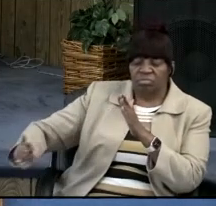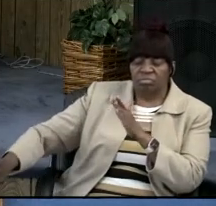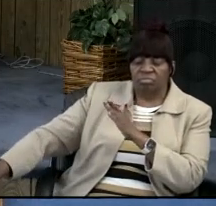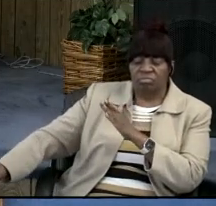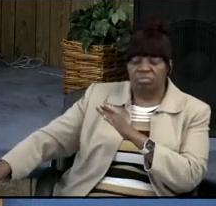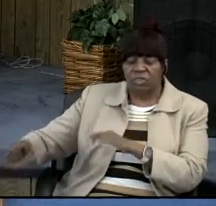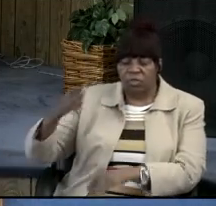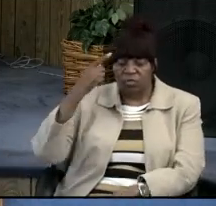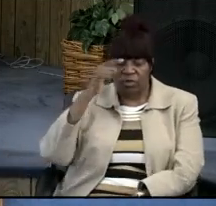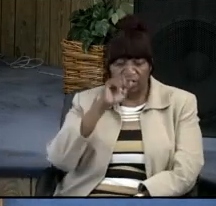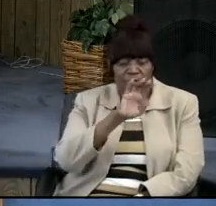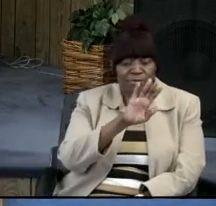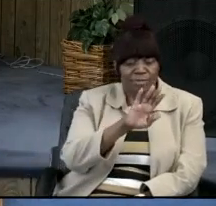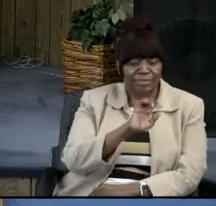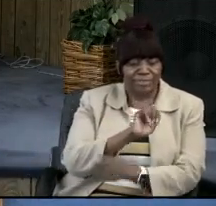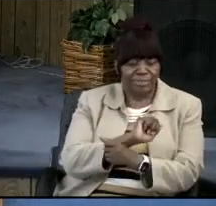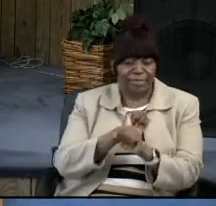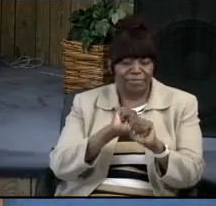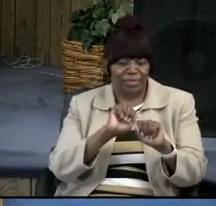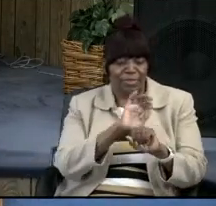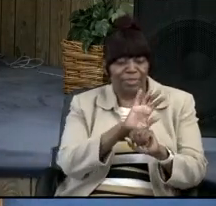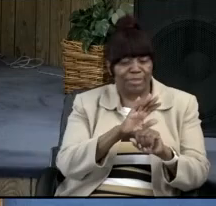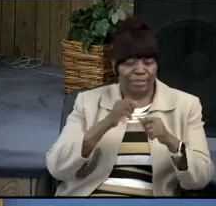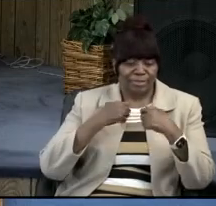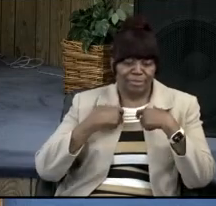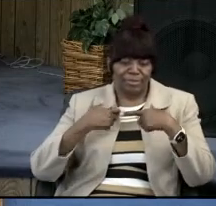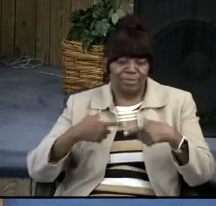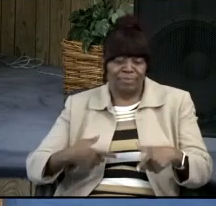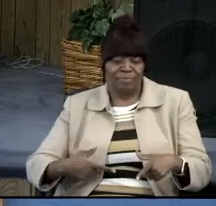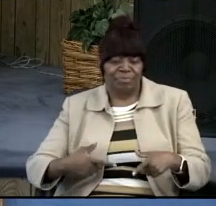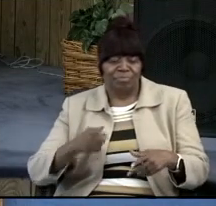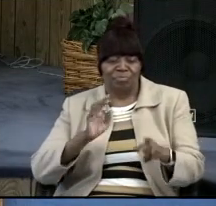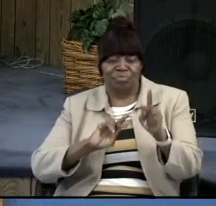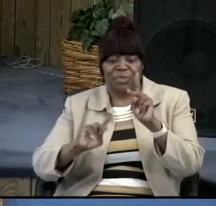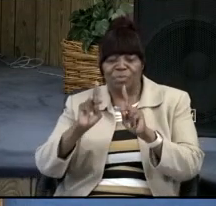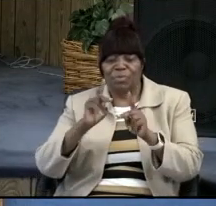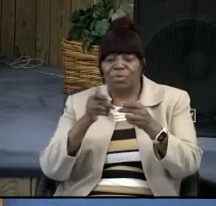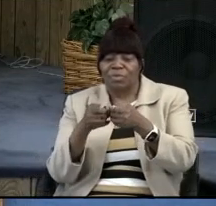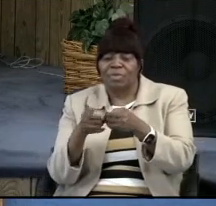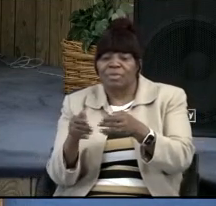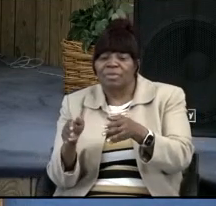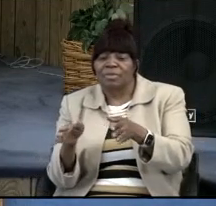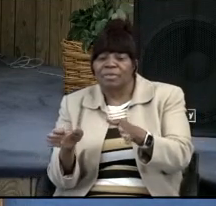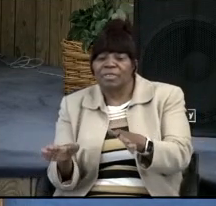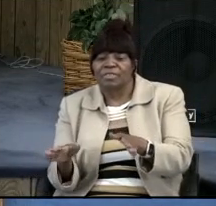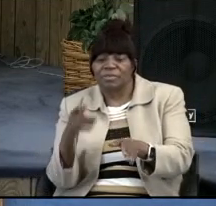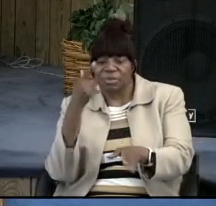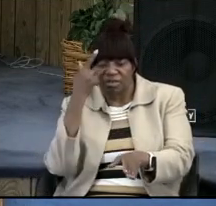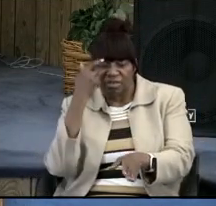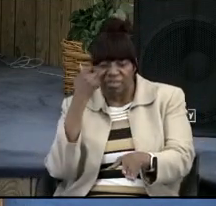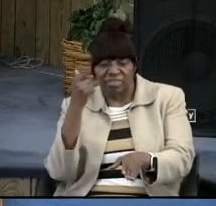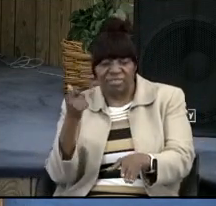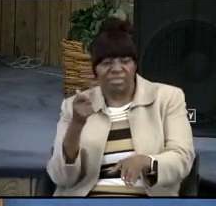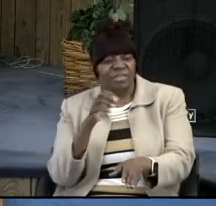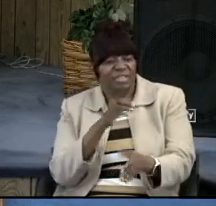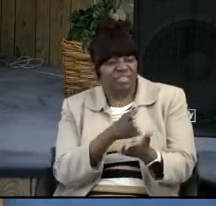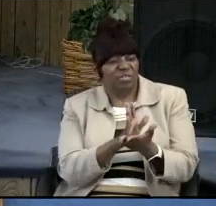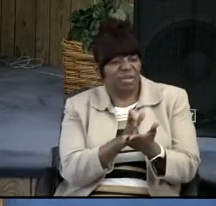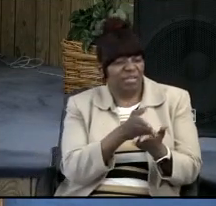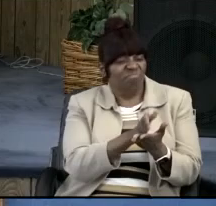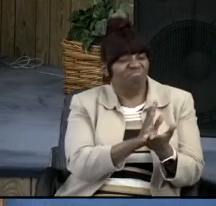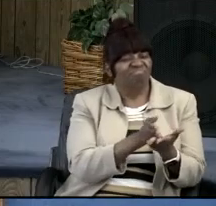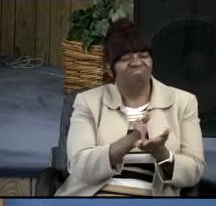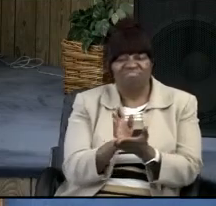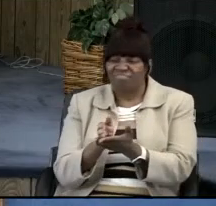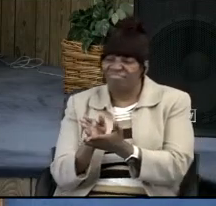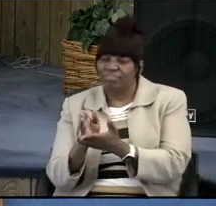own salvation. Because there are people lost in church because people have co-signed their foolishness in order